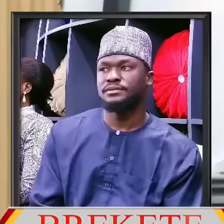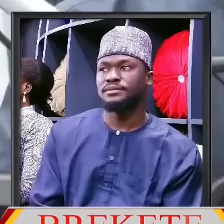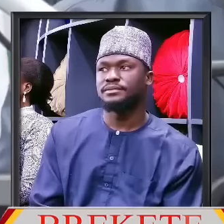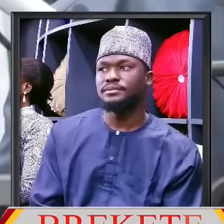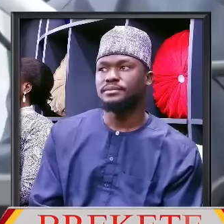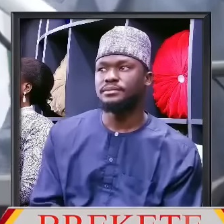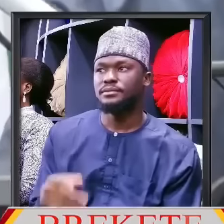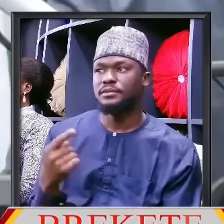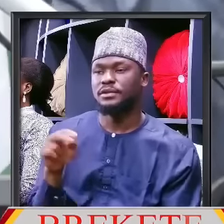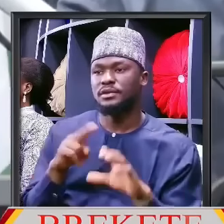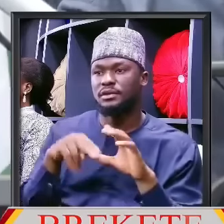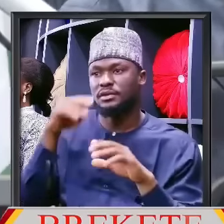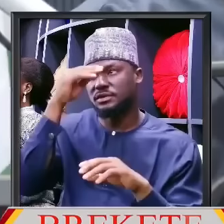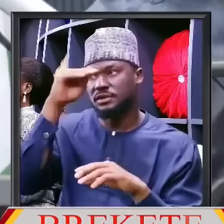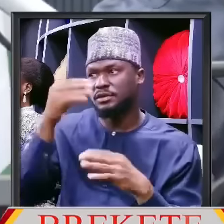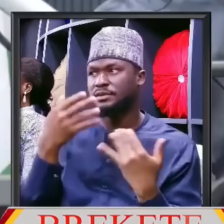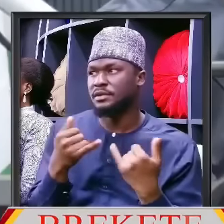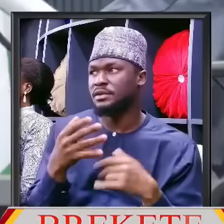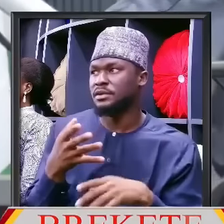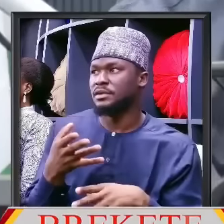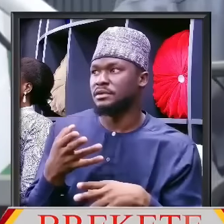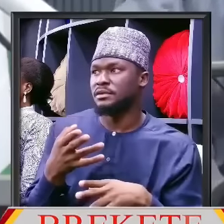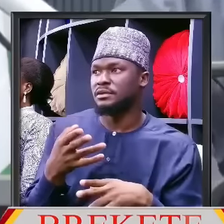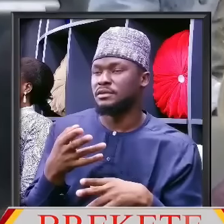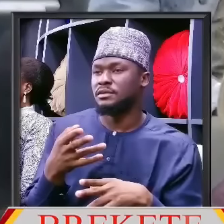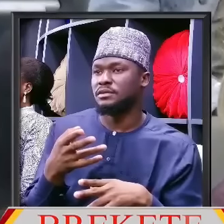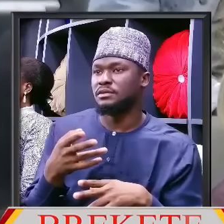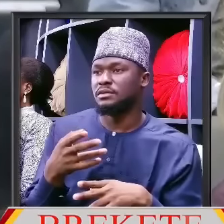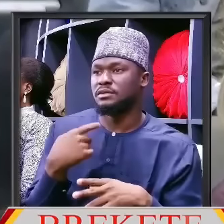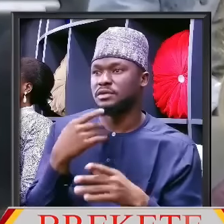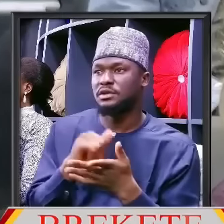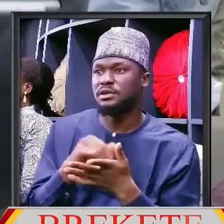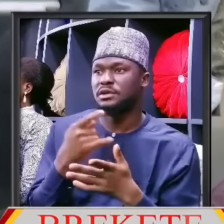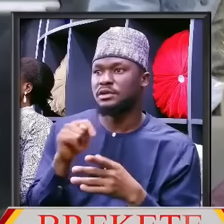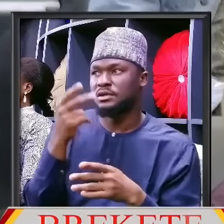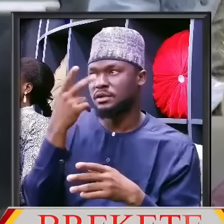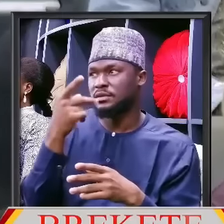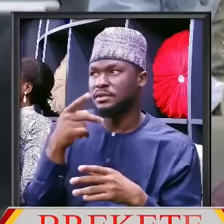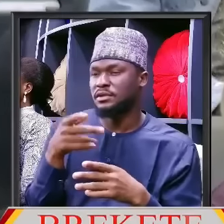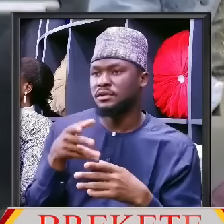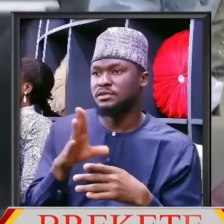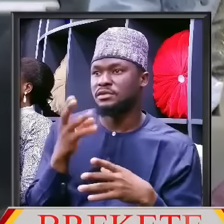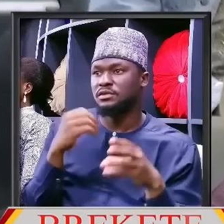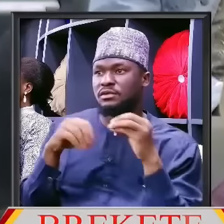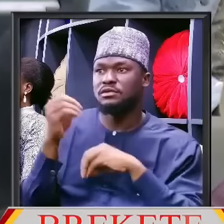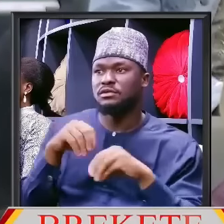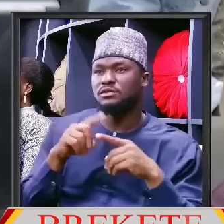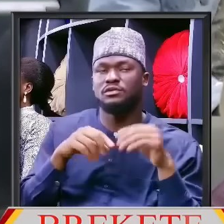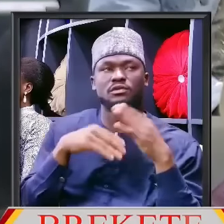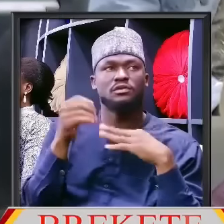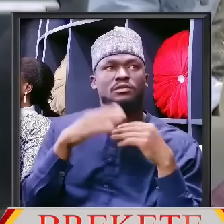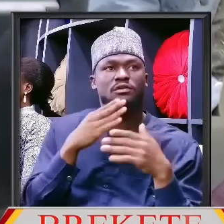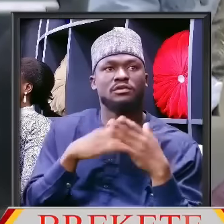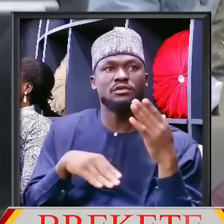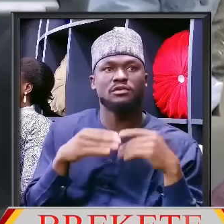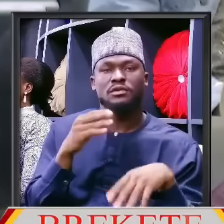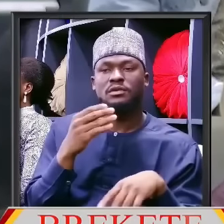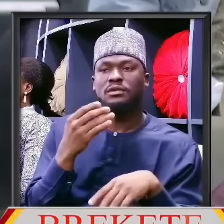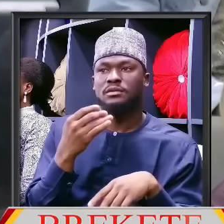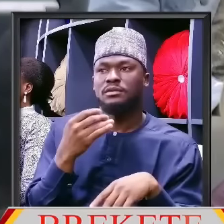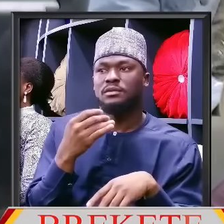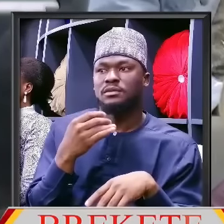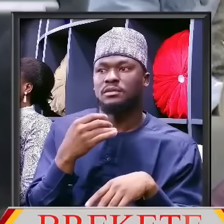consultative chairman now raised his hand. I said his parents should contribute to build infrastructure. The members of the